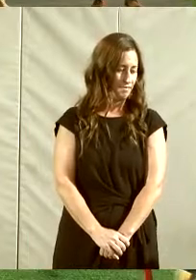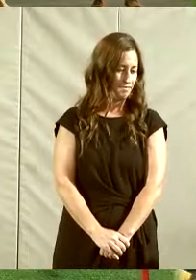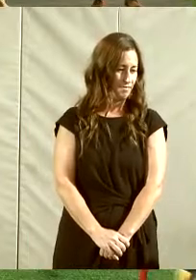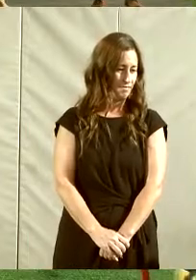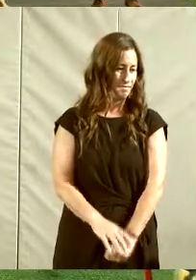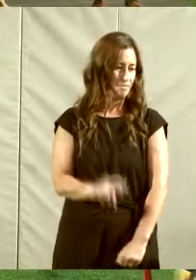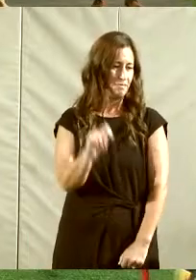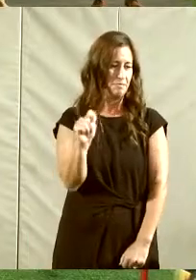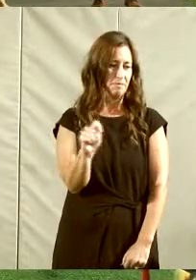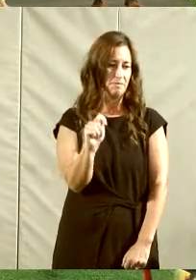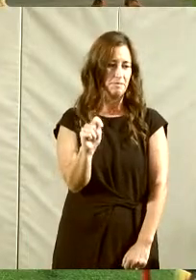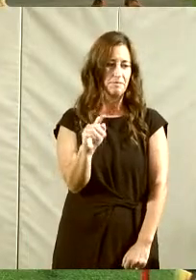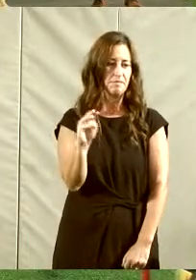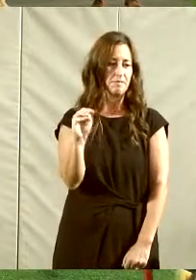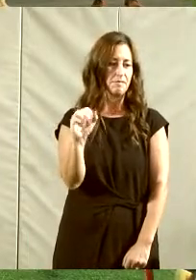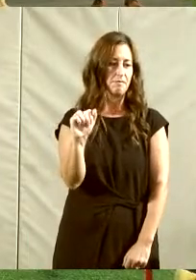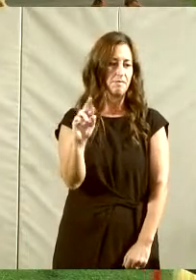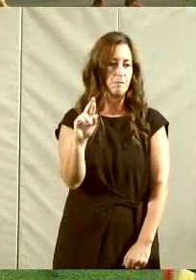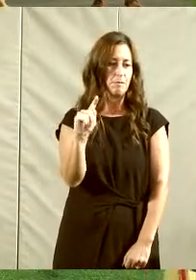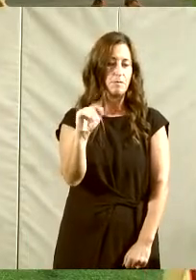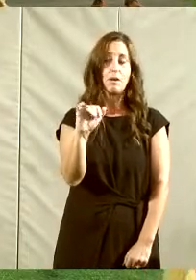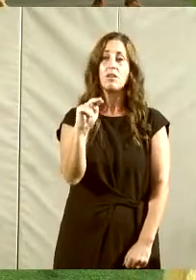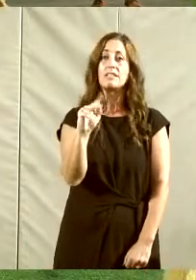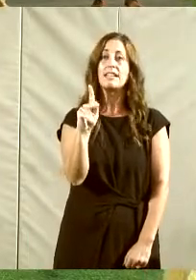Tyler James Martinka.